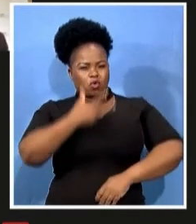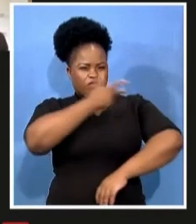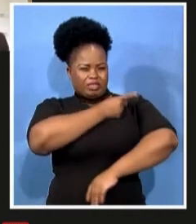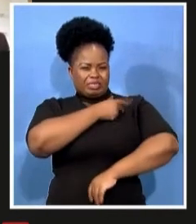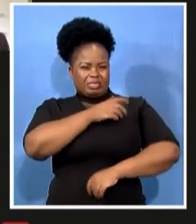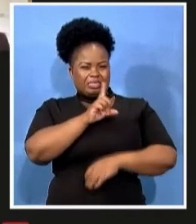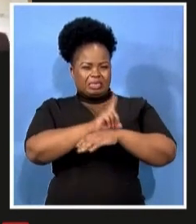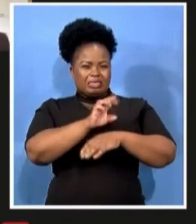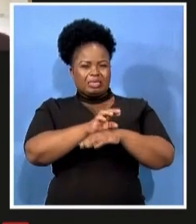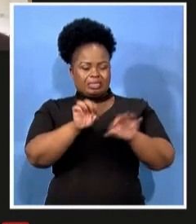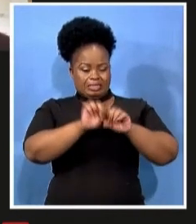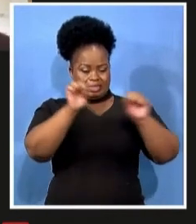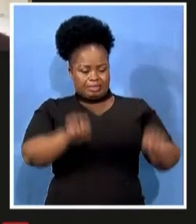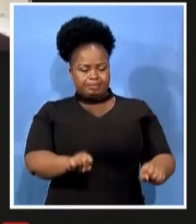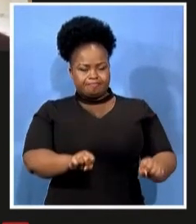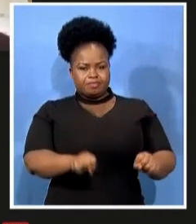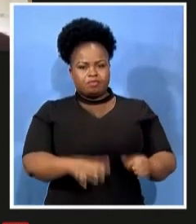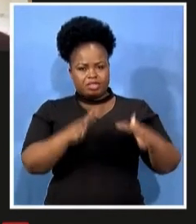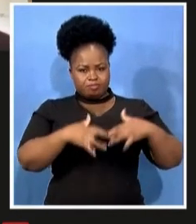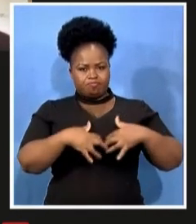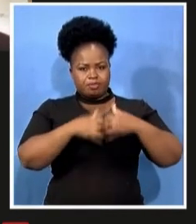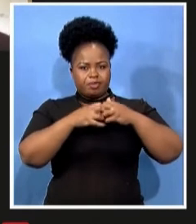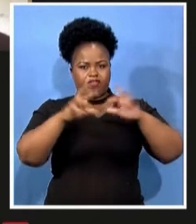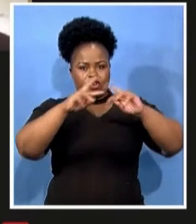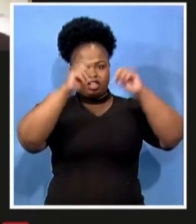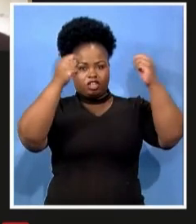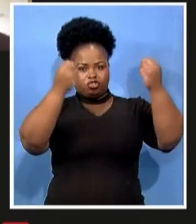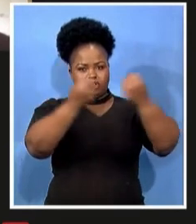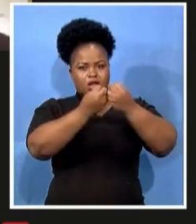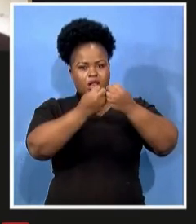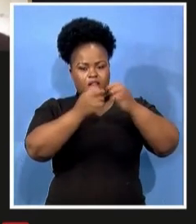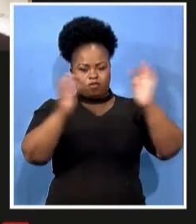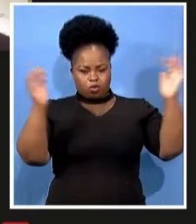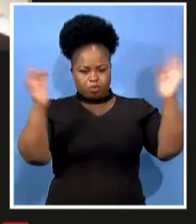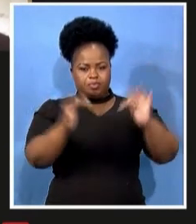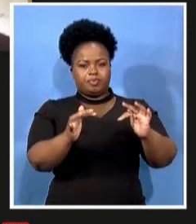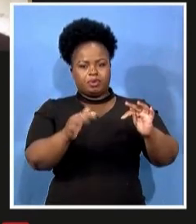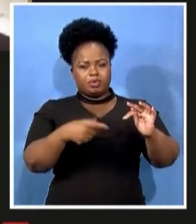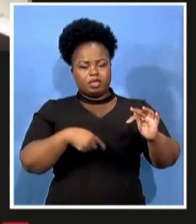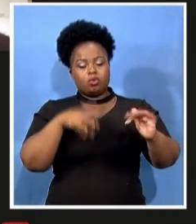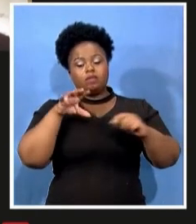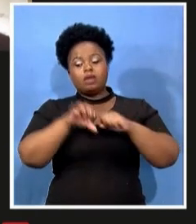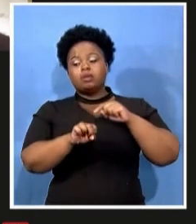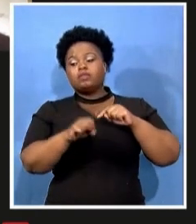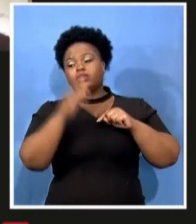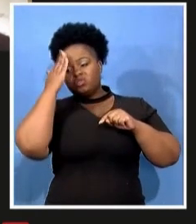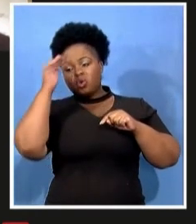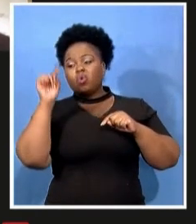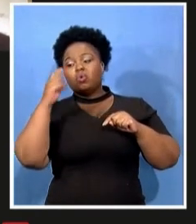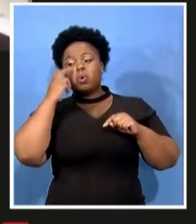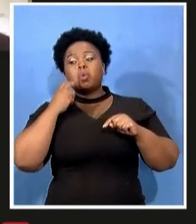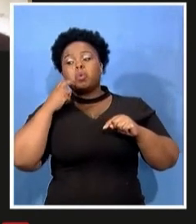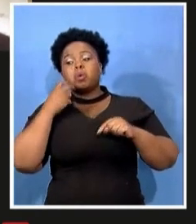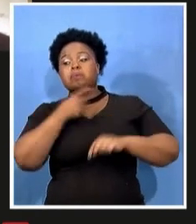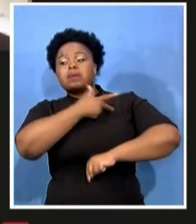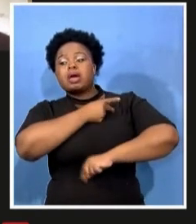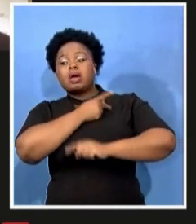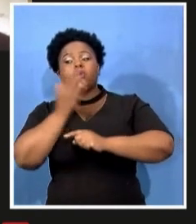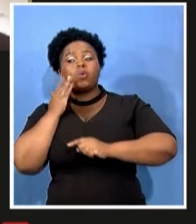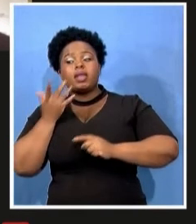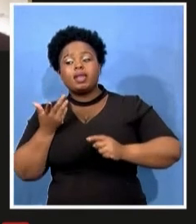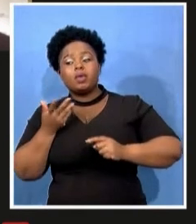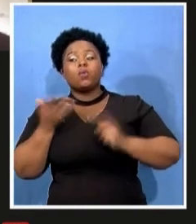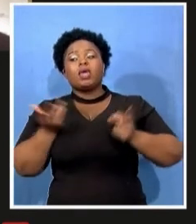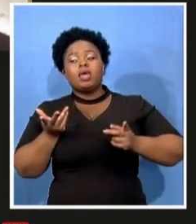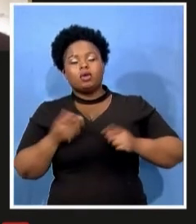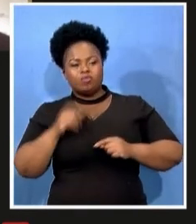and centralized, so that you can always find. If you want to know if Zweli Mkhize was vaccinated, you must go and check somewhere. Maybe they lost